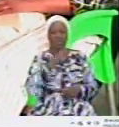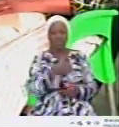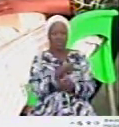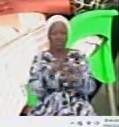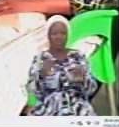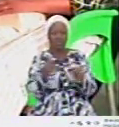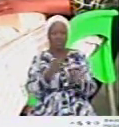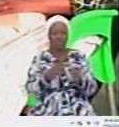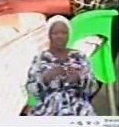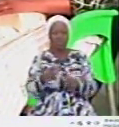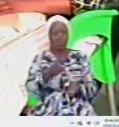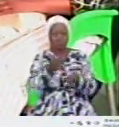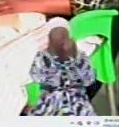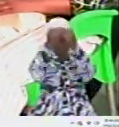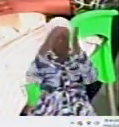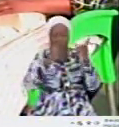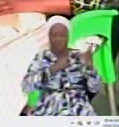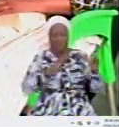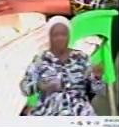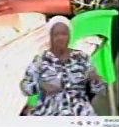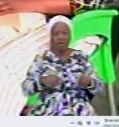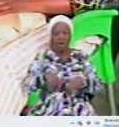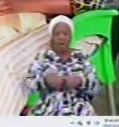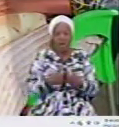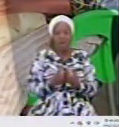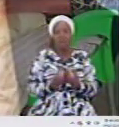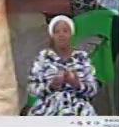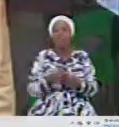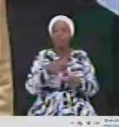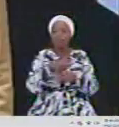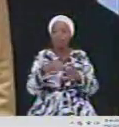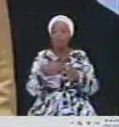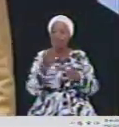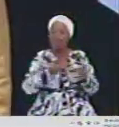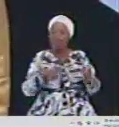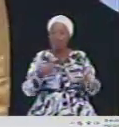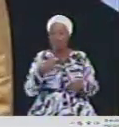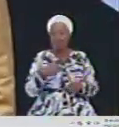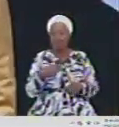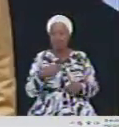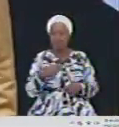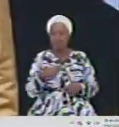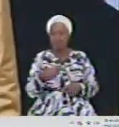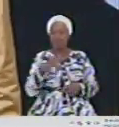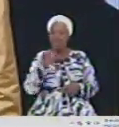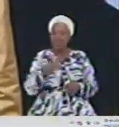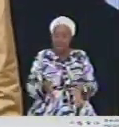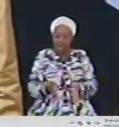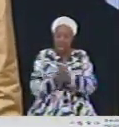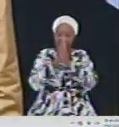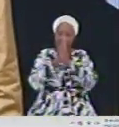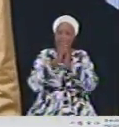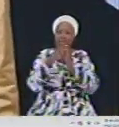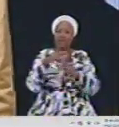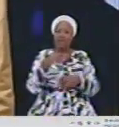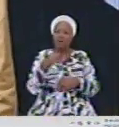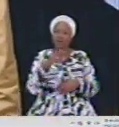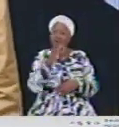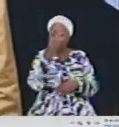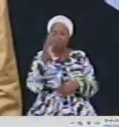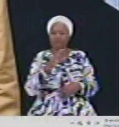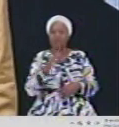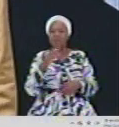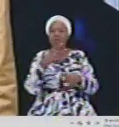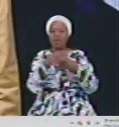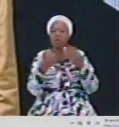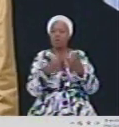you know, obey the Lord. In what way? When the Lord said, they request the past, all the